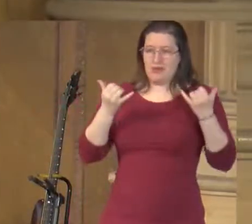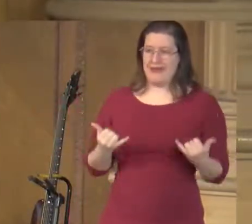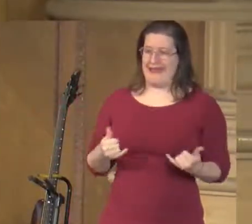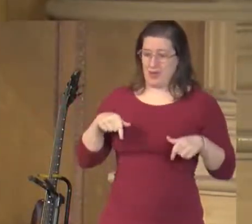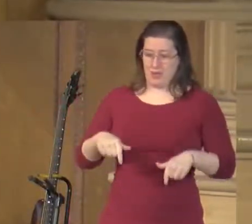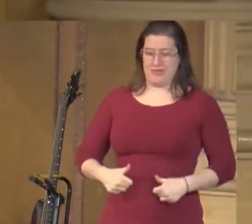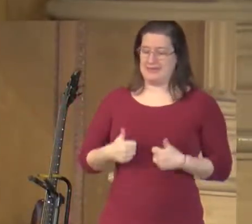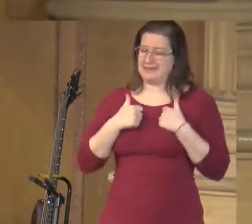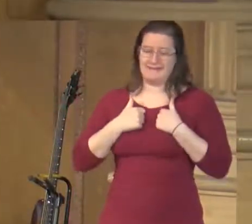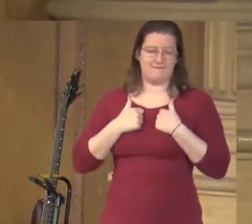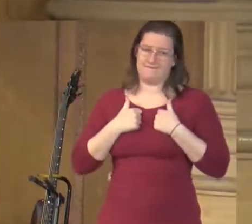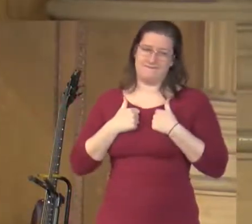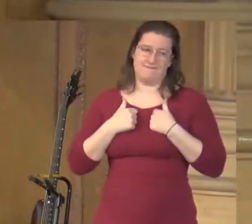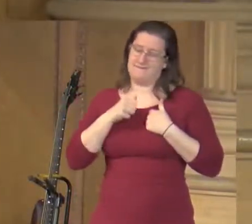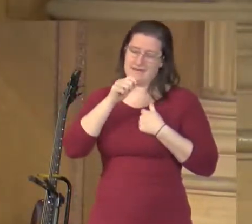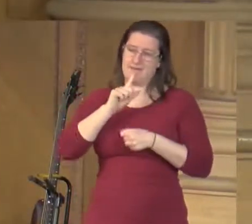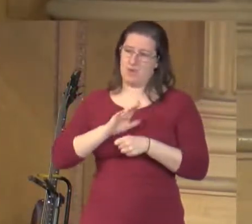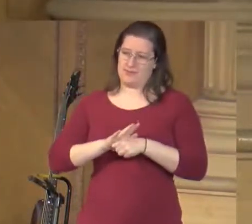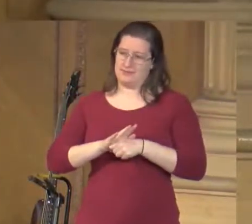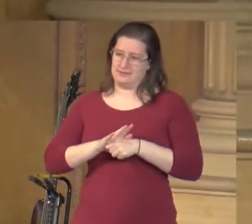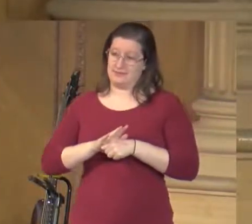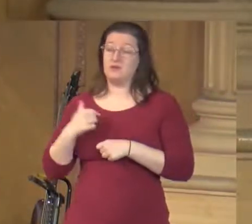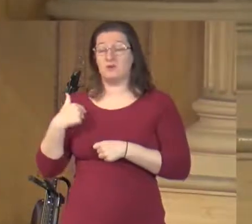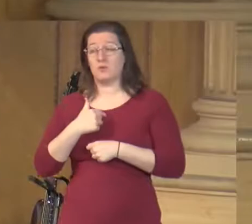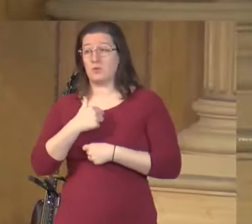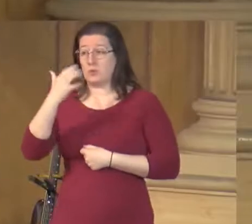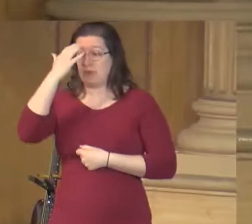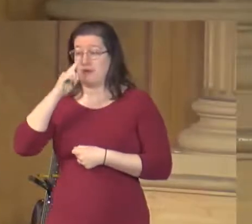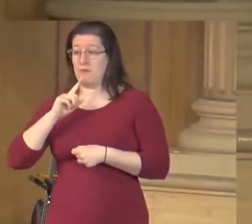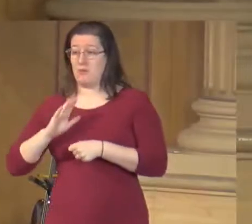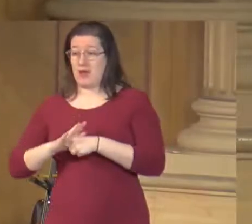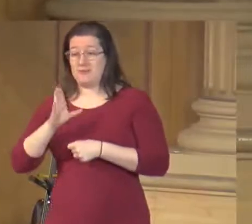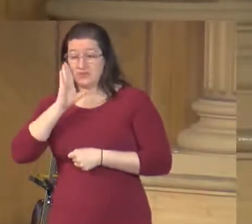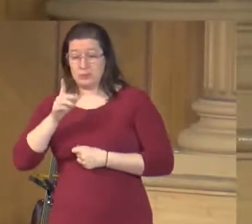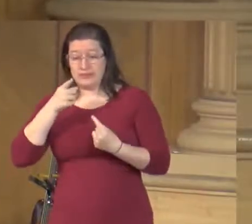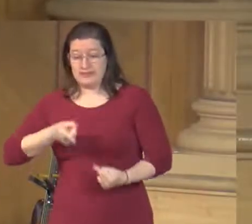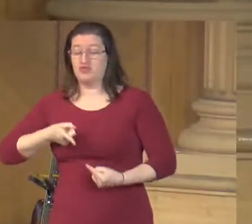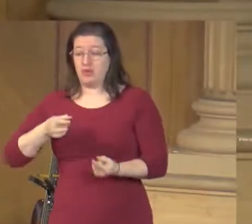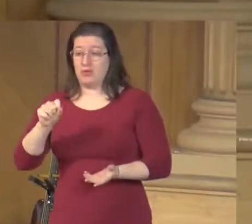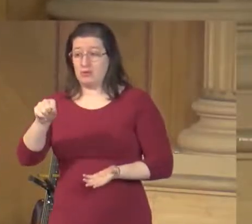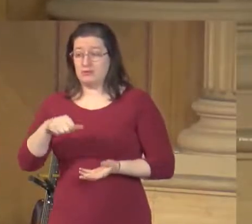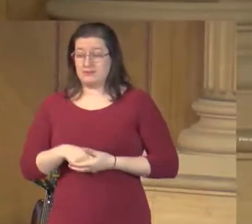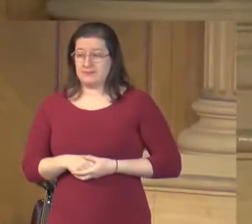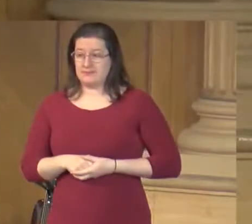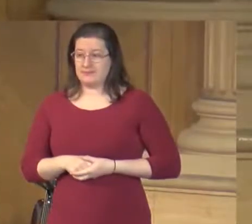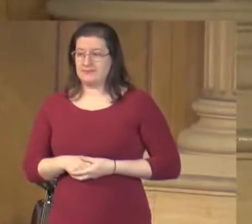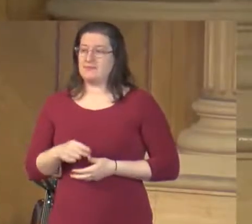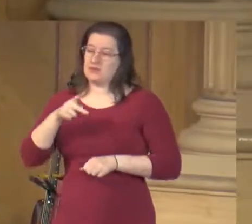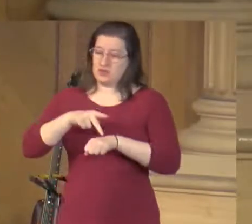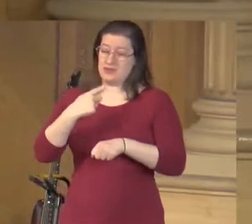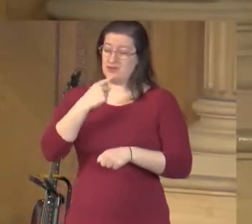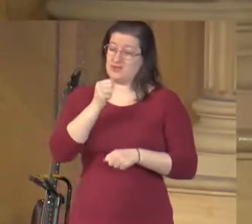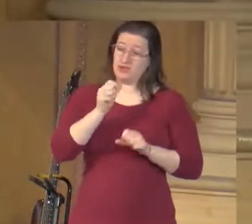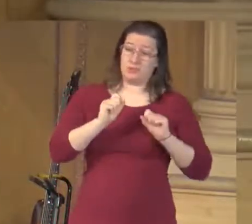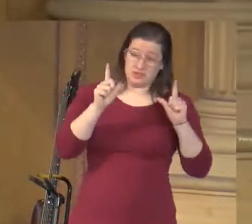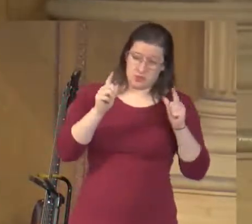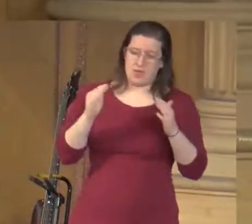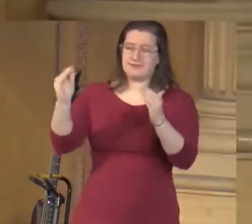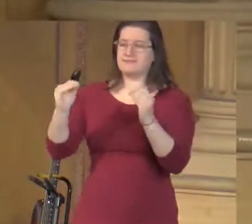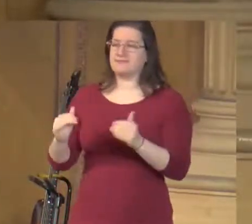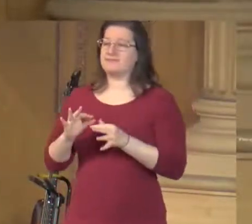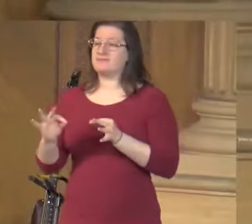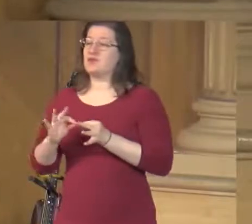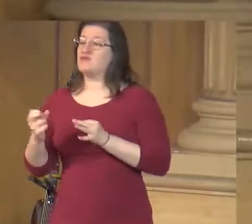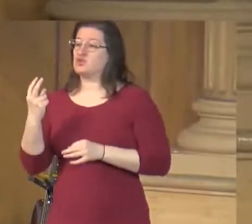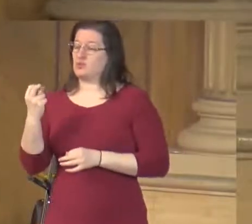anything, we're guaranteed the trials. So he says, don't be surprised by them. He goes on in verse 12 and says